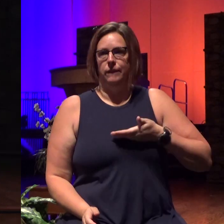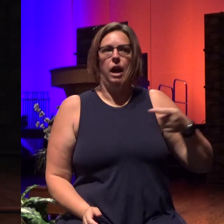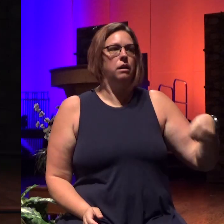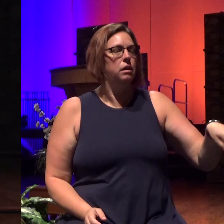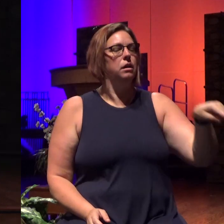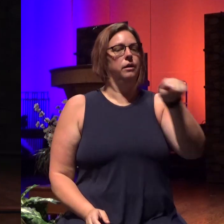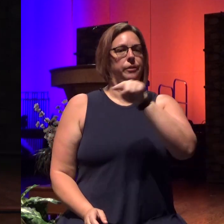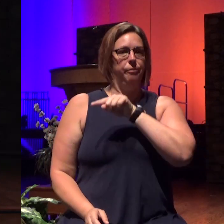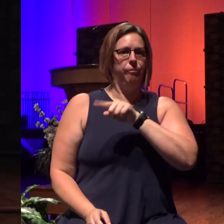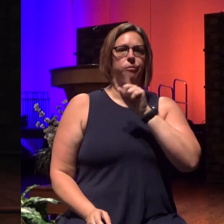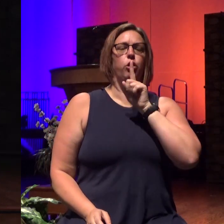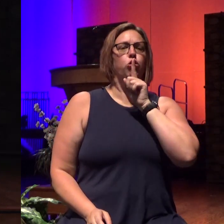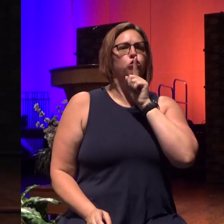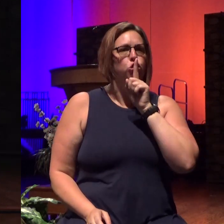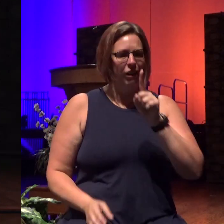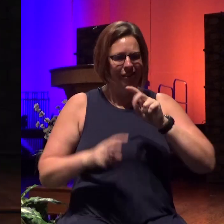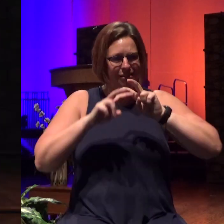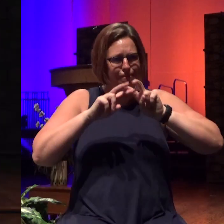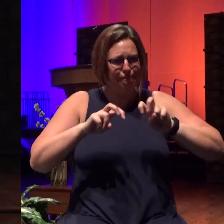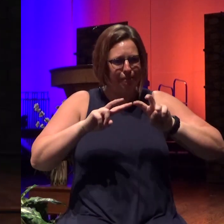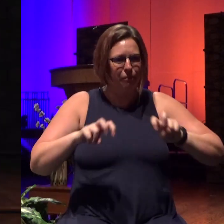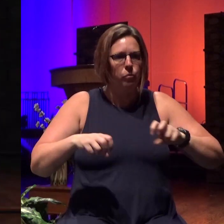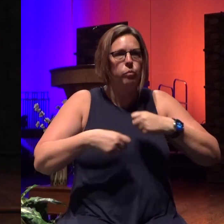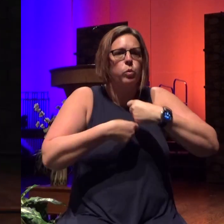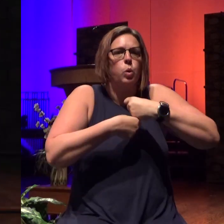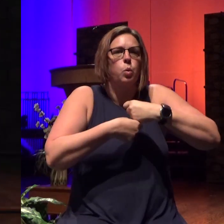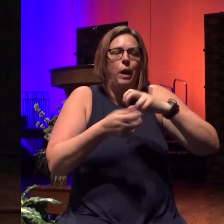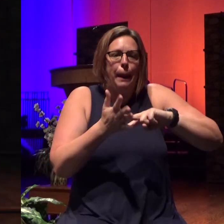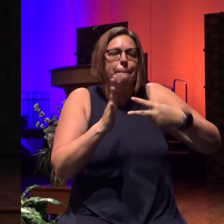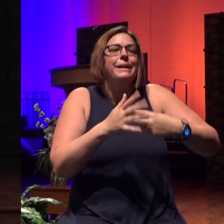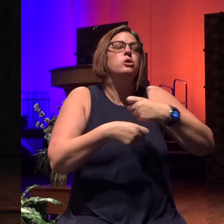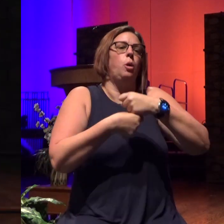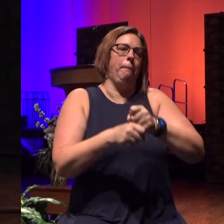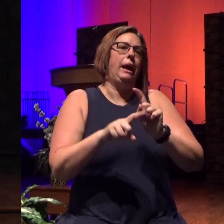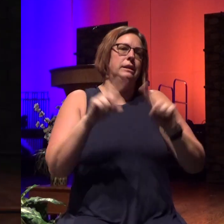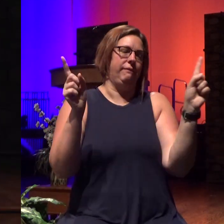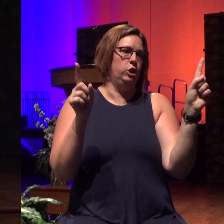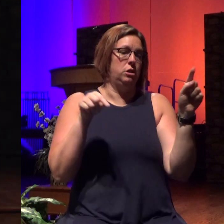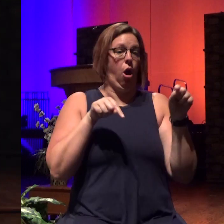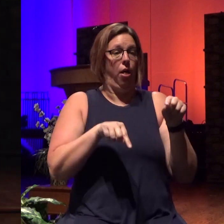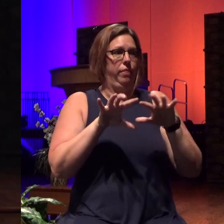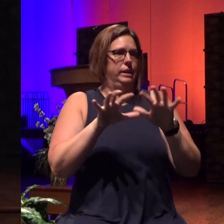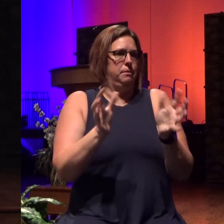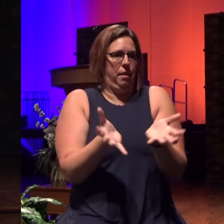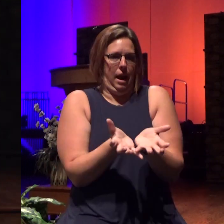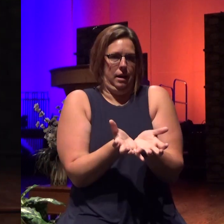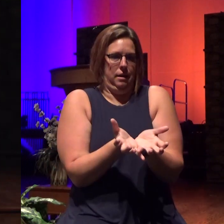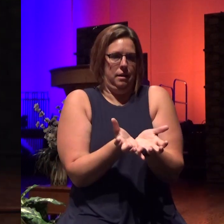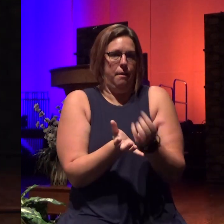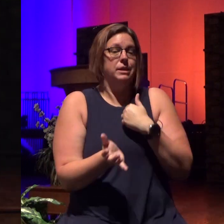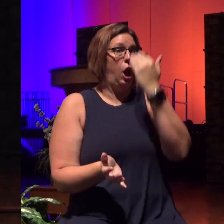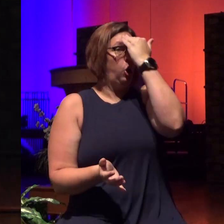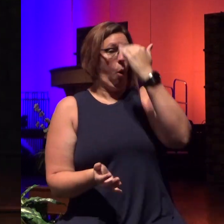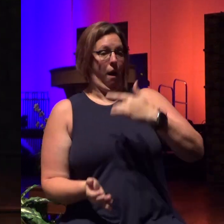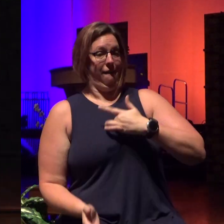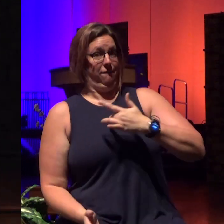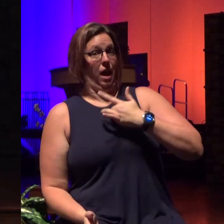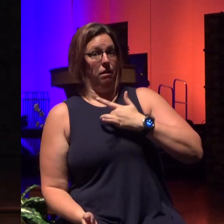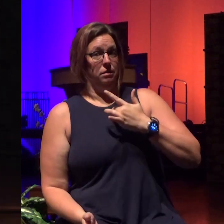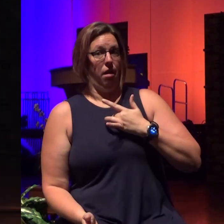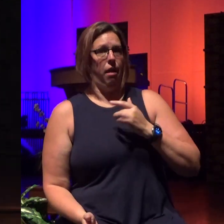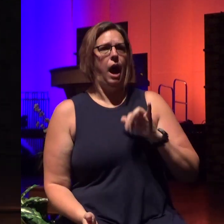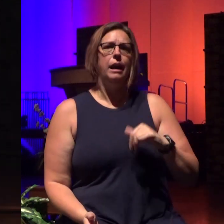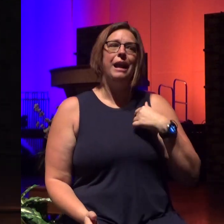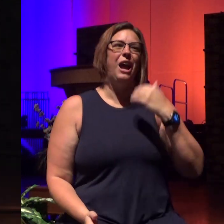really look at what it means to make a difference on this planet. Because I know I felt it, and I think all of us, to